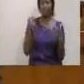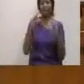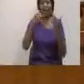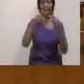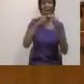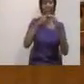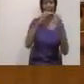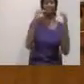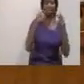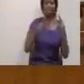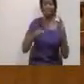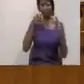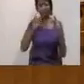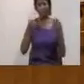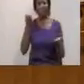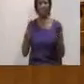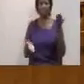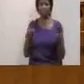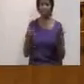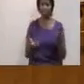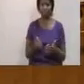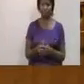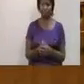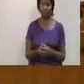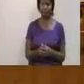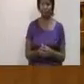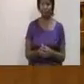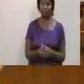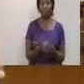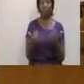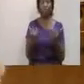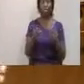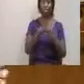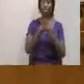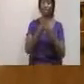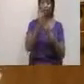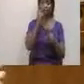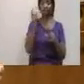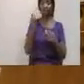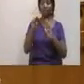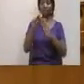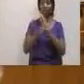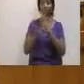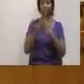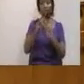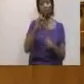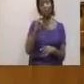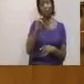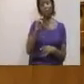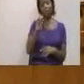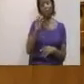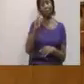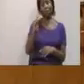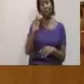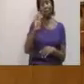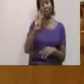department and the other by a municipality. But even when you look at the programs of MWIG, 4.3 billion